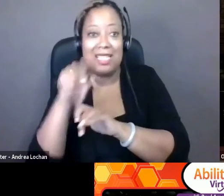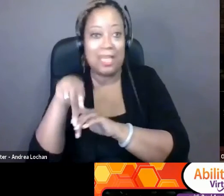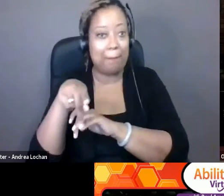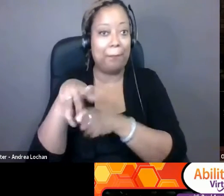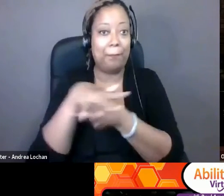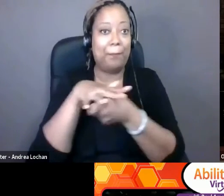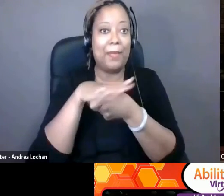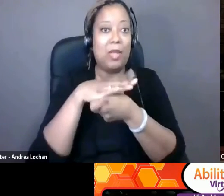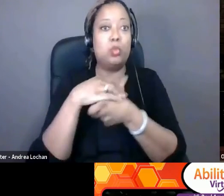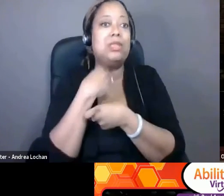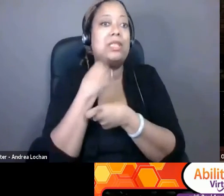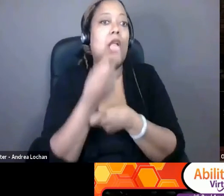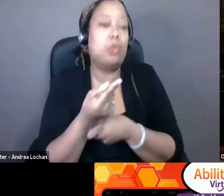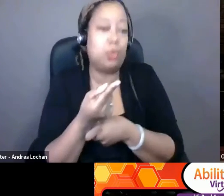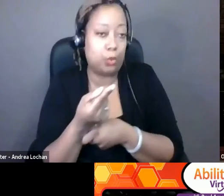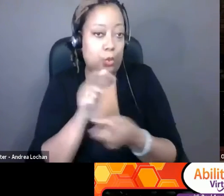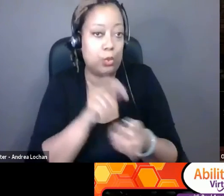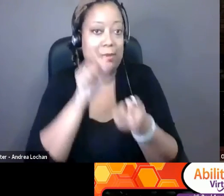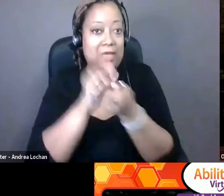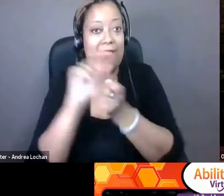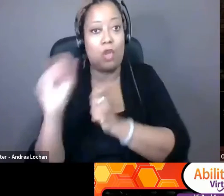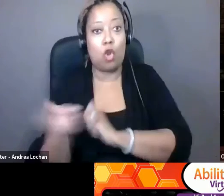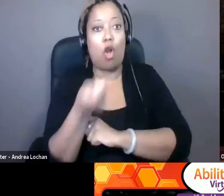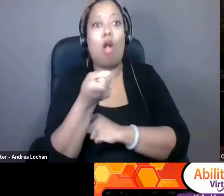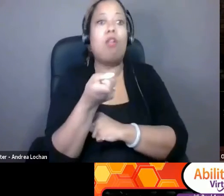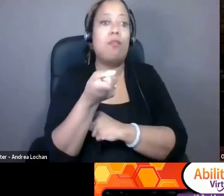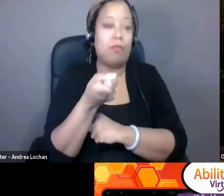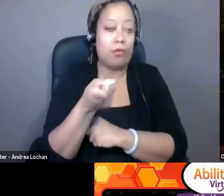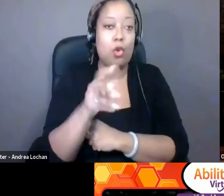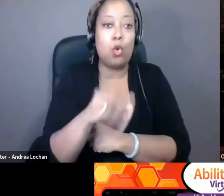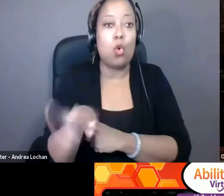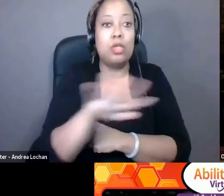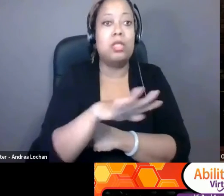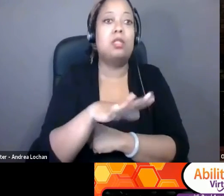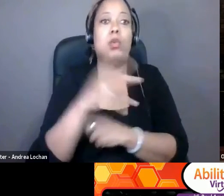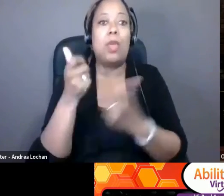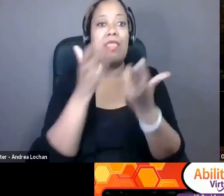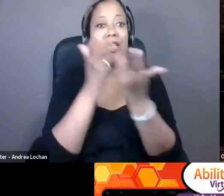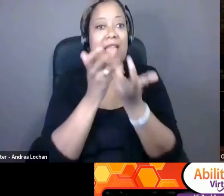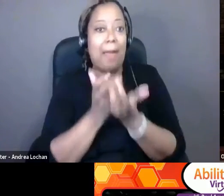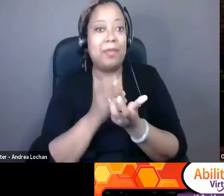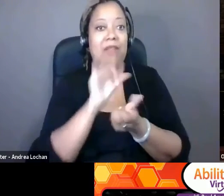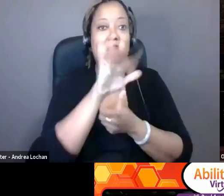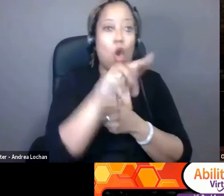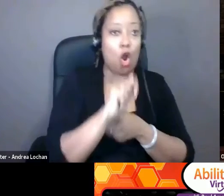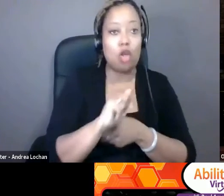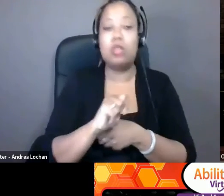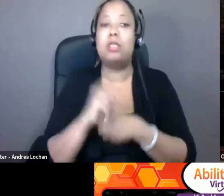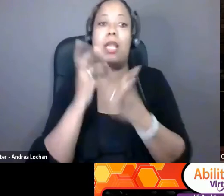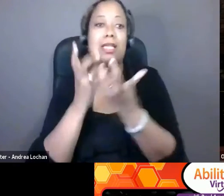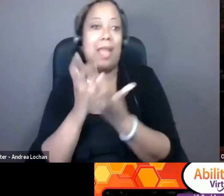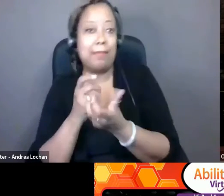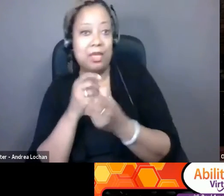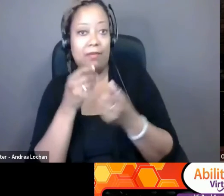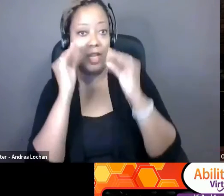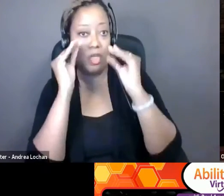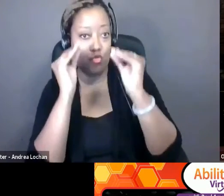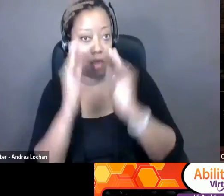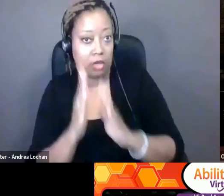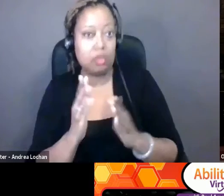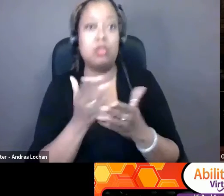you what golf courses have adaptive carts and adaptive instructors and adaptive resources.